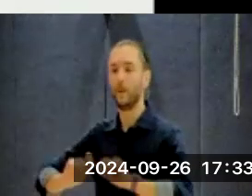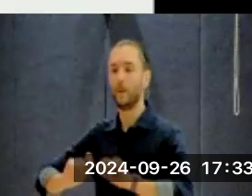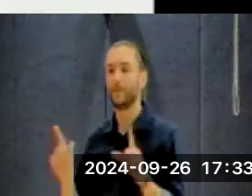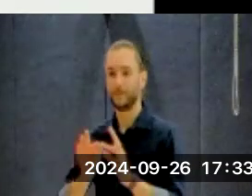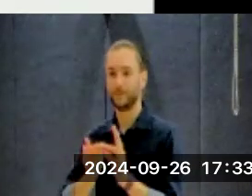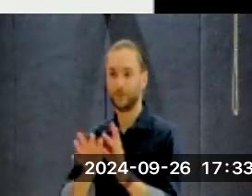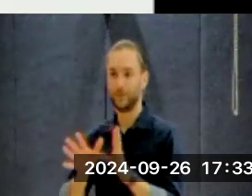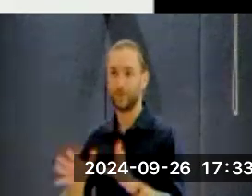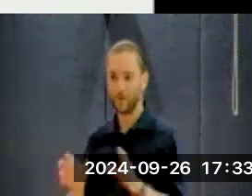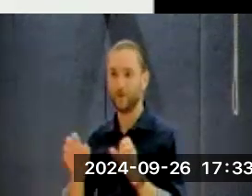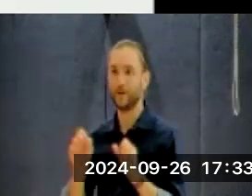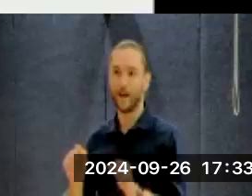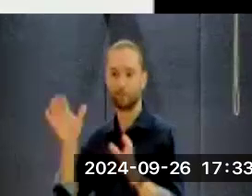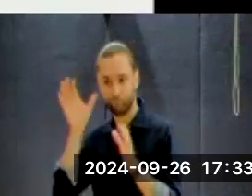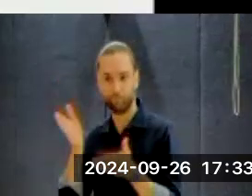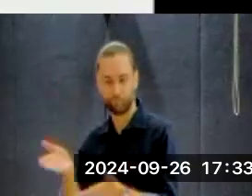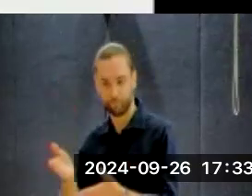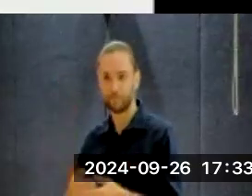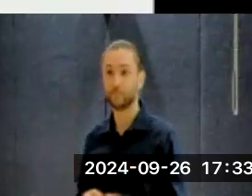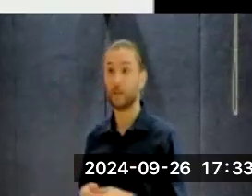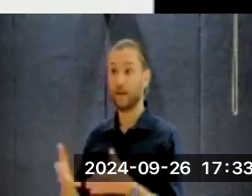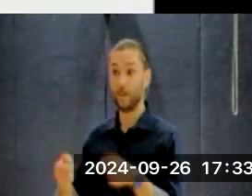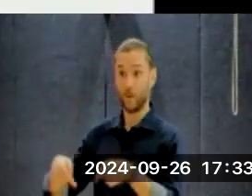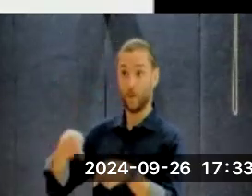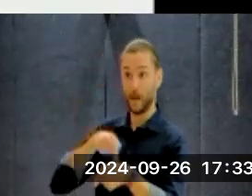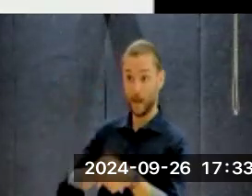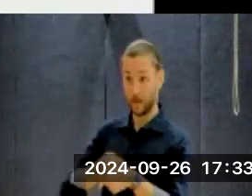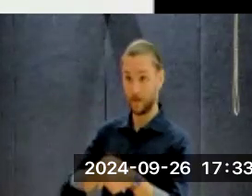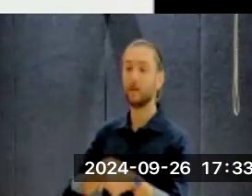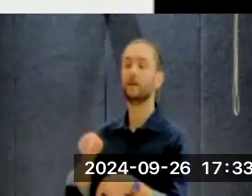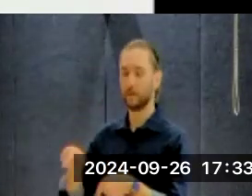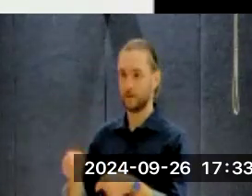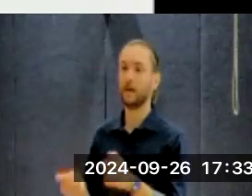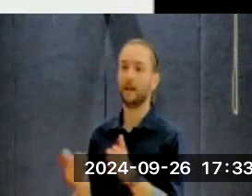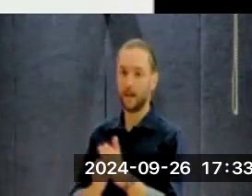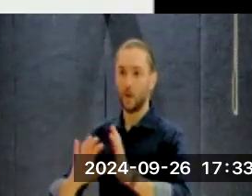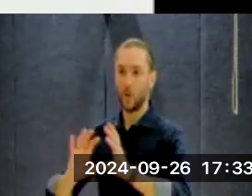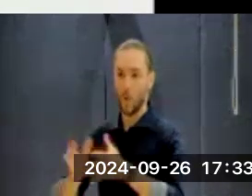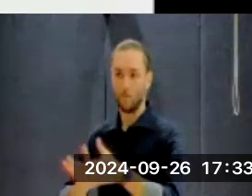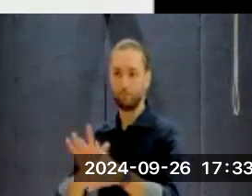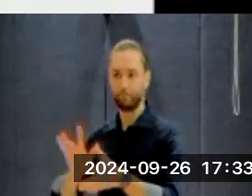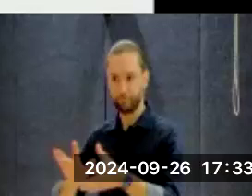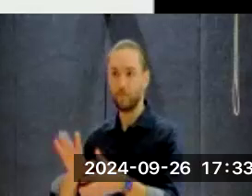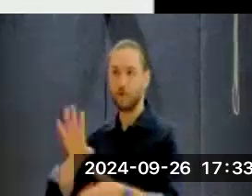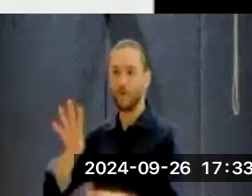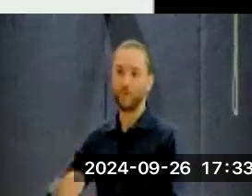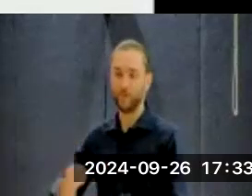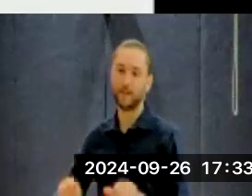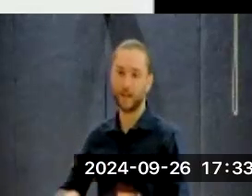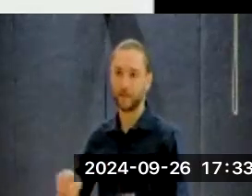language. If you wish to return to the main meeting audio, click the interpretation icon again and select off.